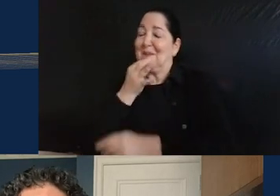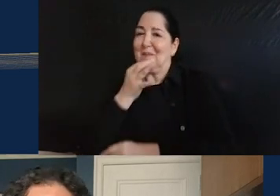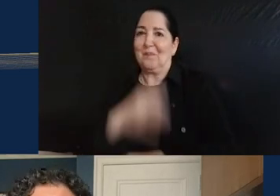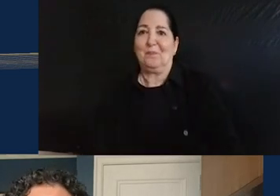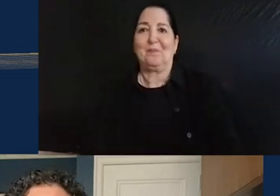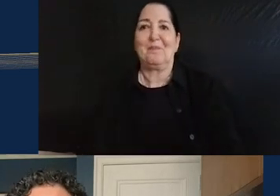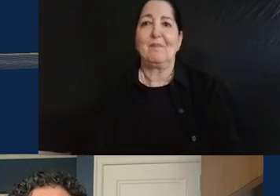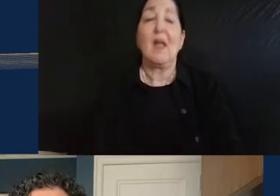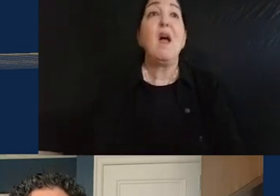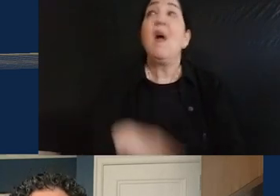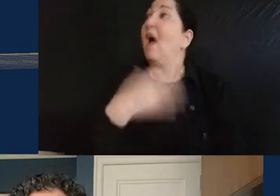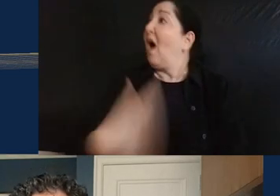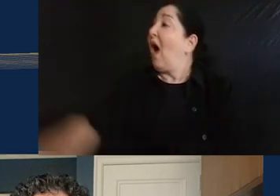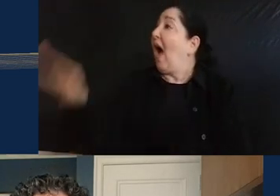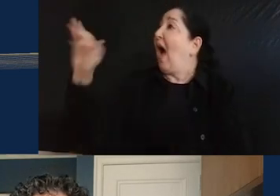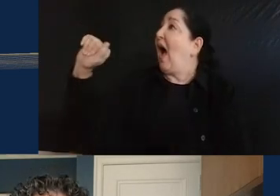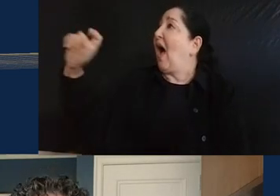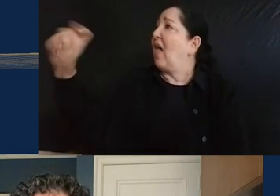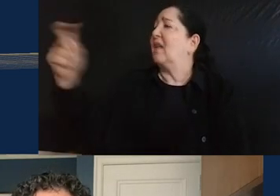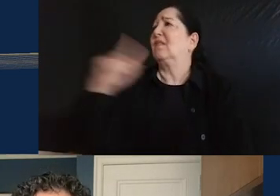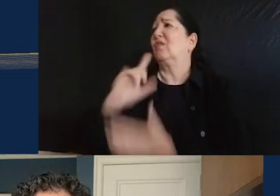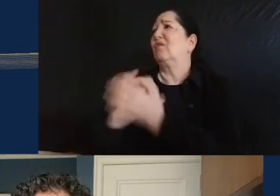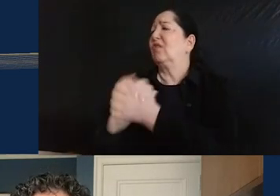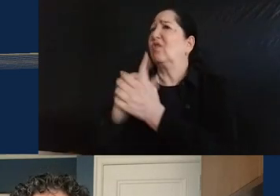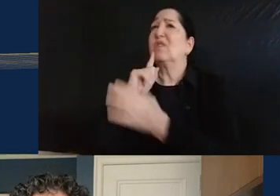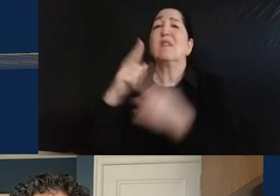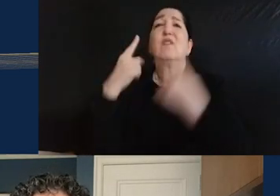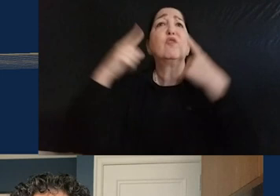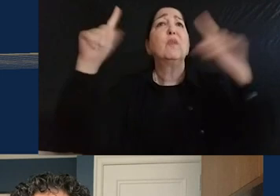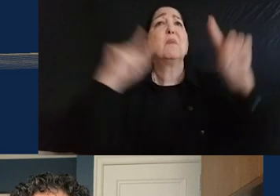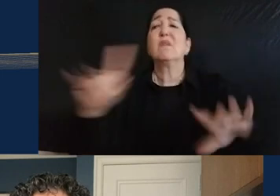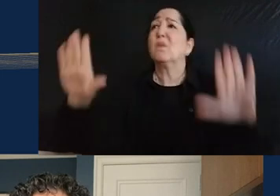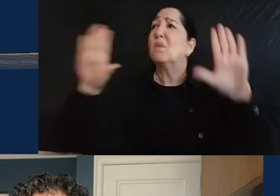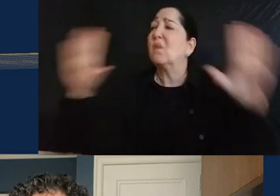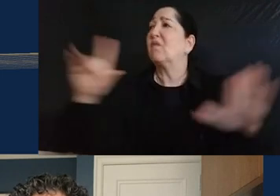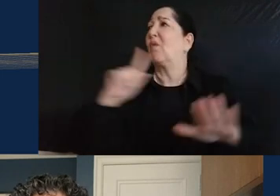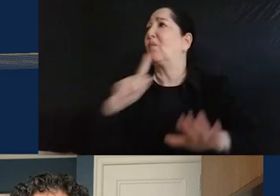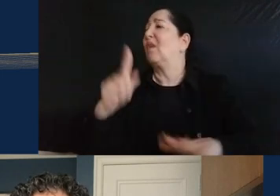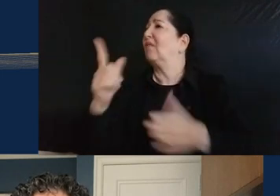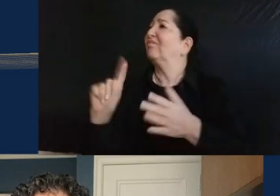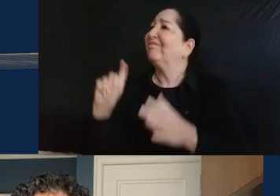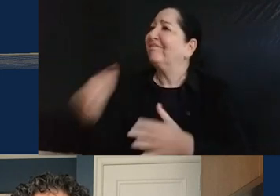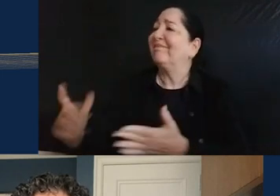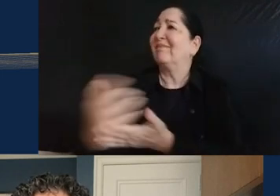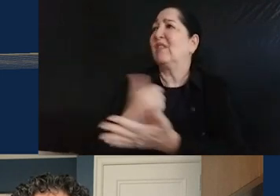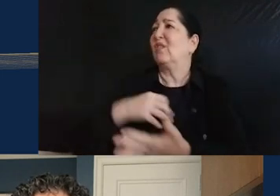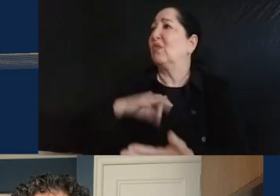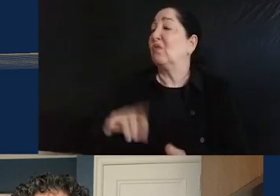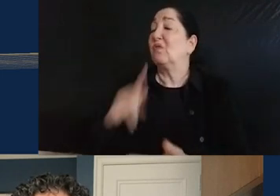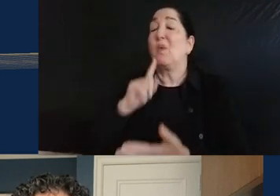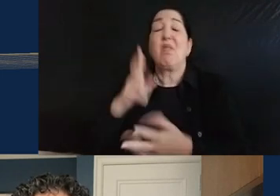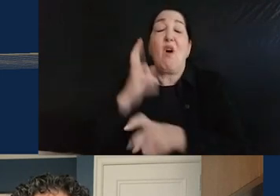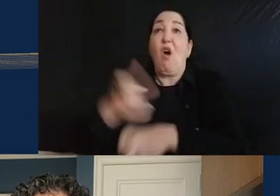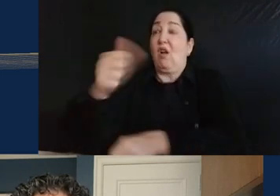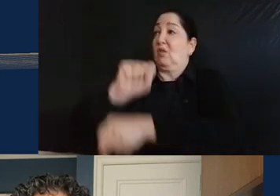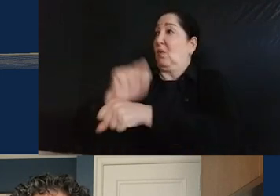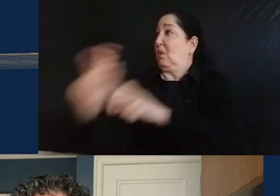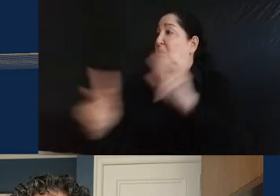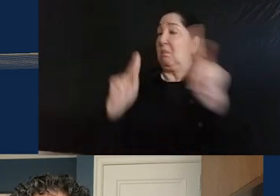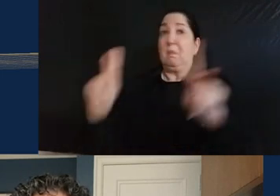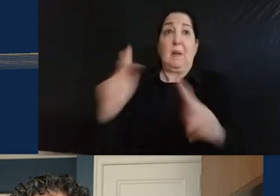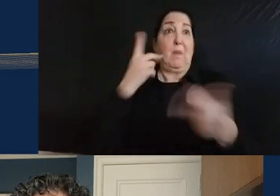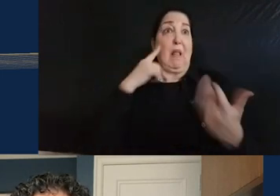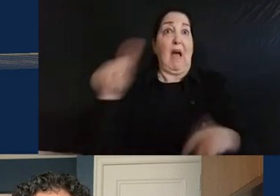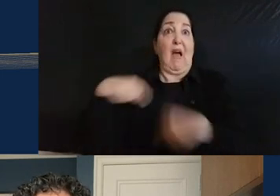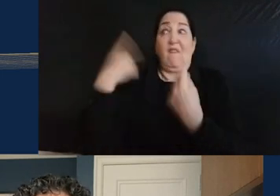award. This is an incredible achievement and extremely well-deserved. You are one of the hardest working people I've ever met in my